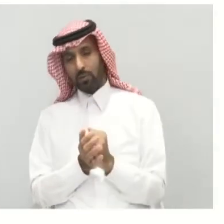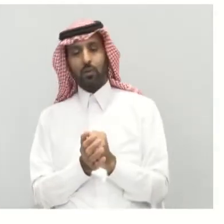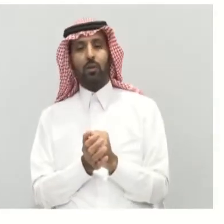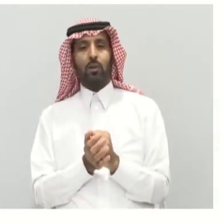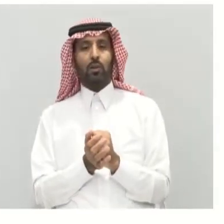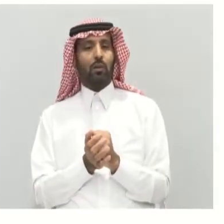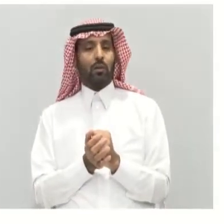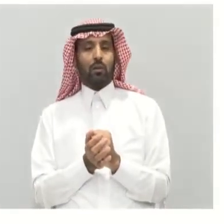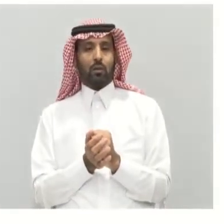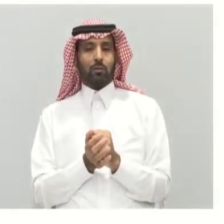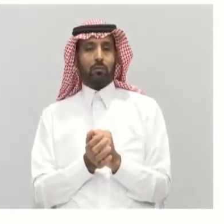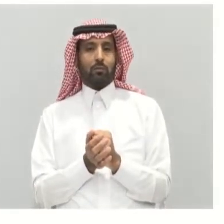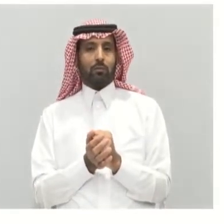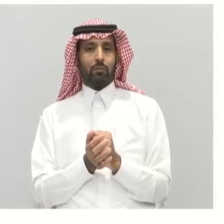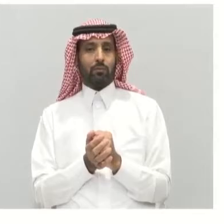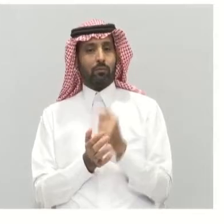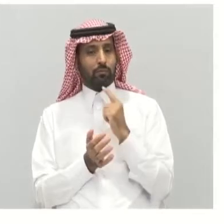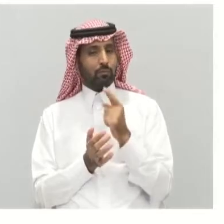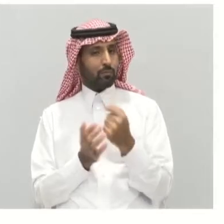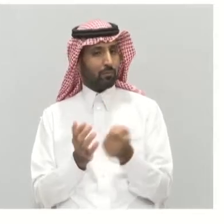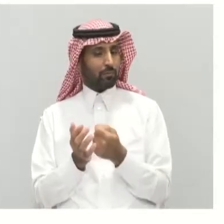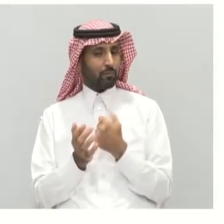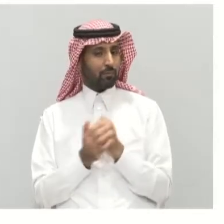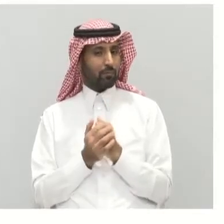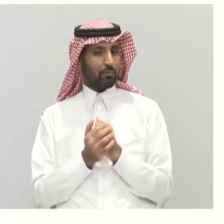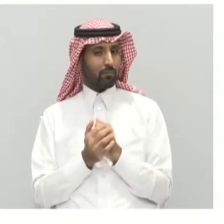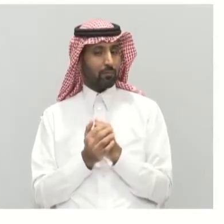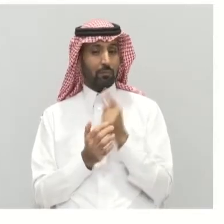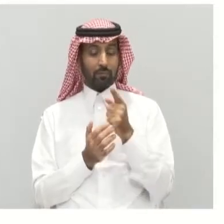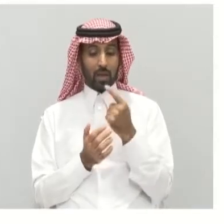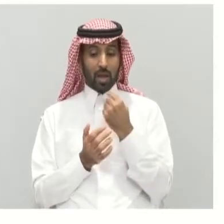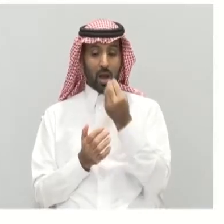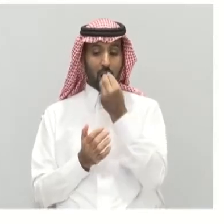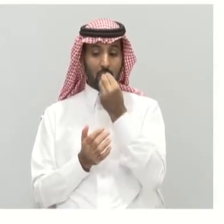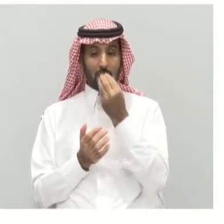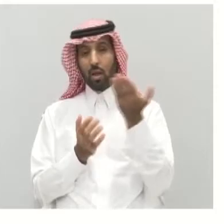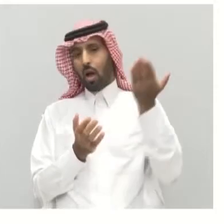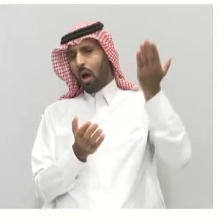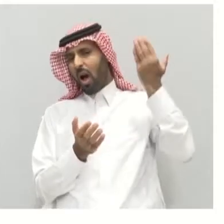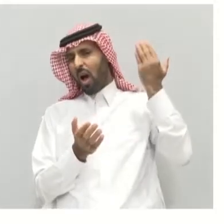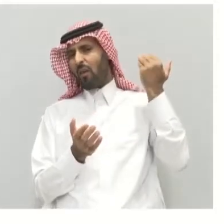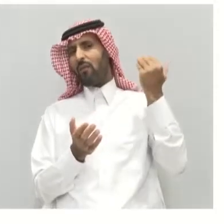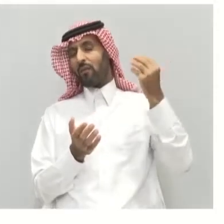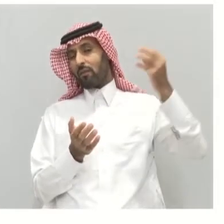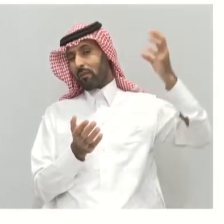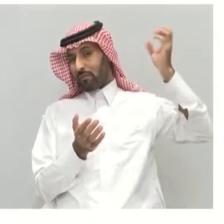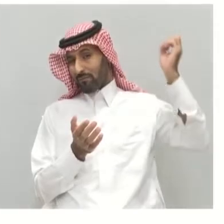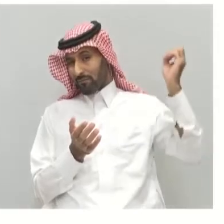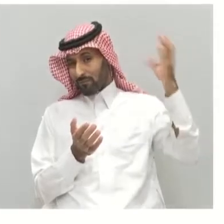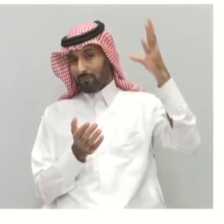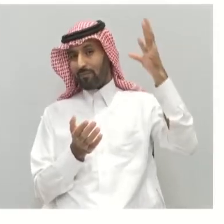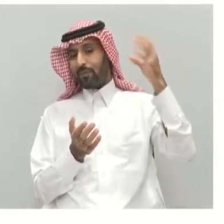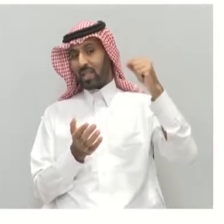now, future? Okay. I ate breakfast this morning. So we have this